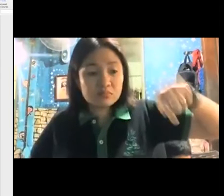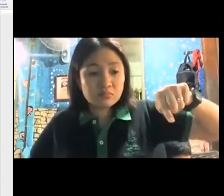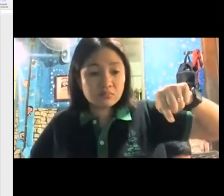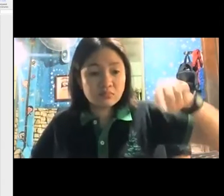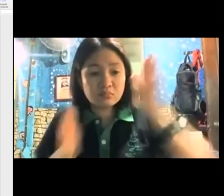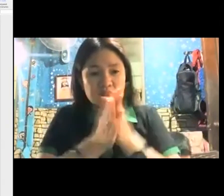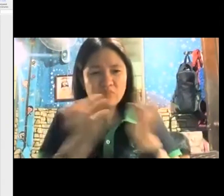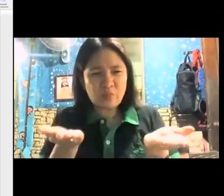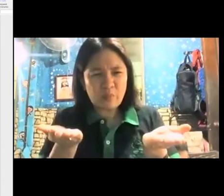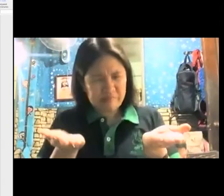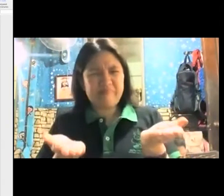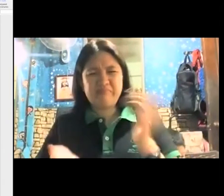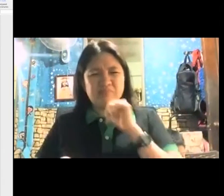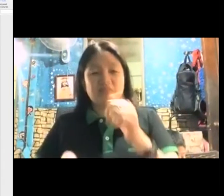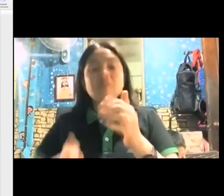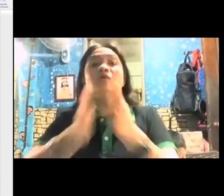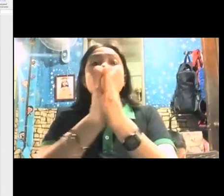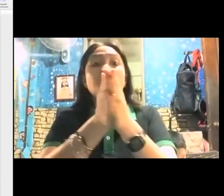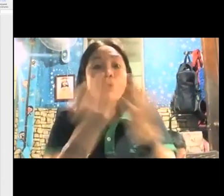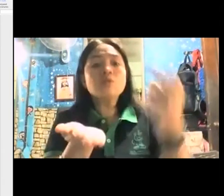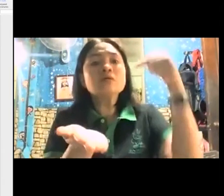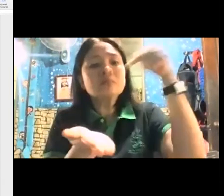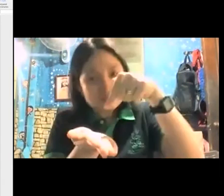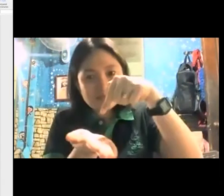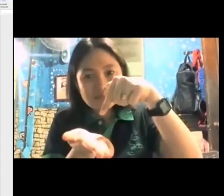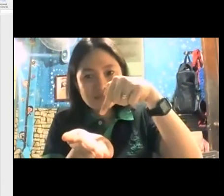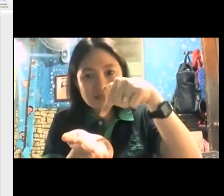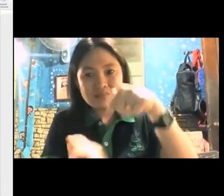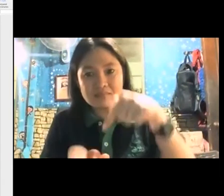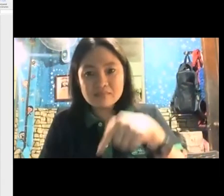book, but we signed it book once. So